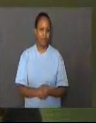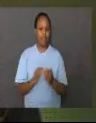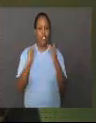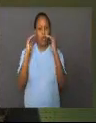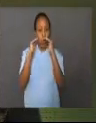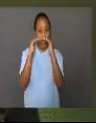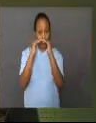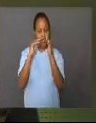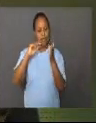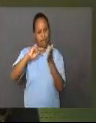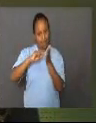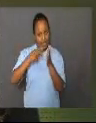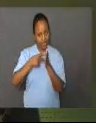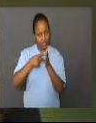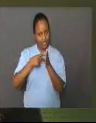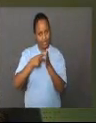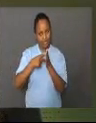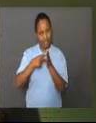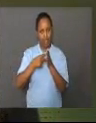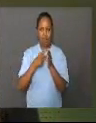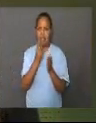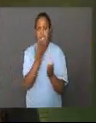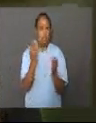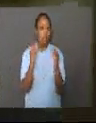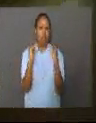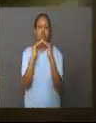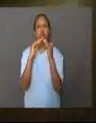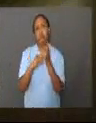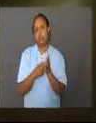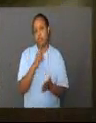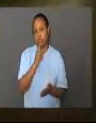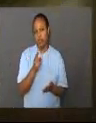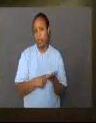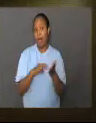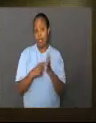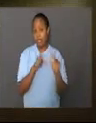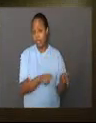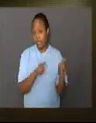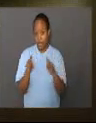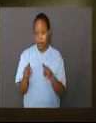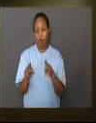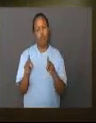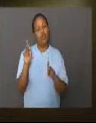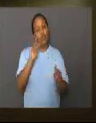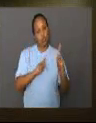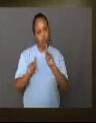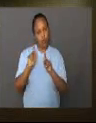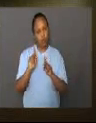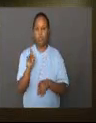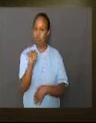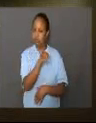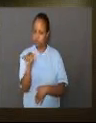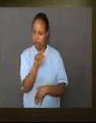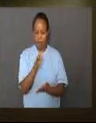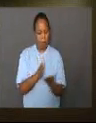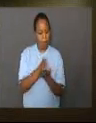Equality means the state of being equal. It means that people share the same